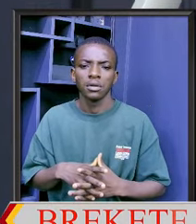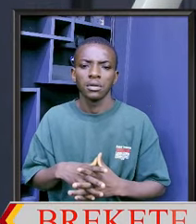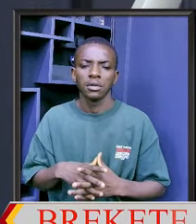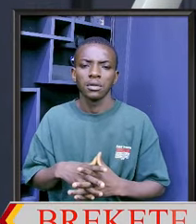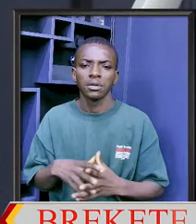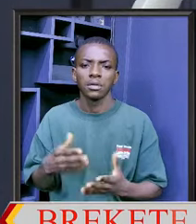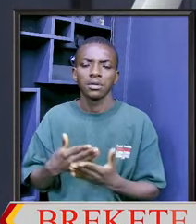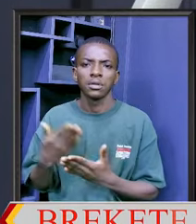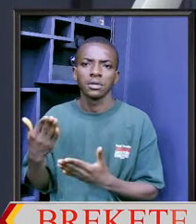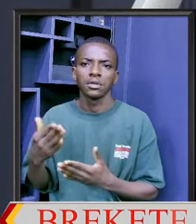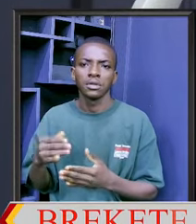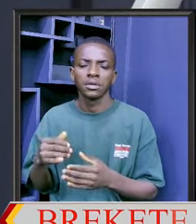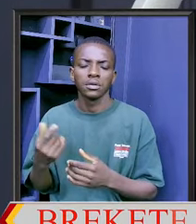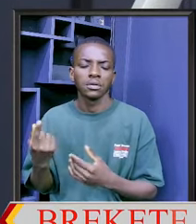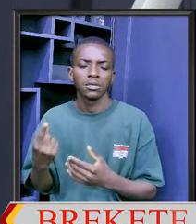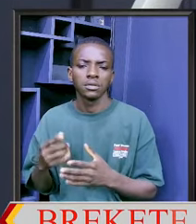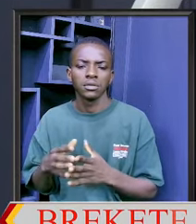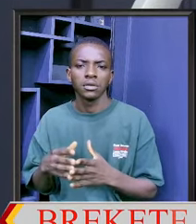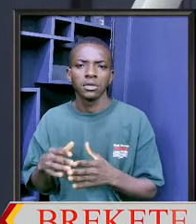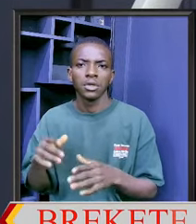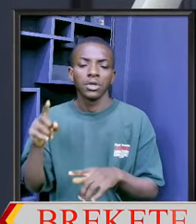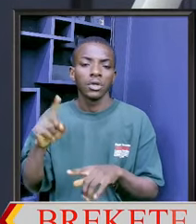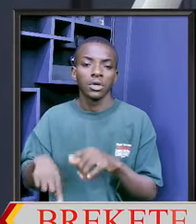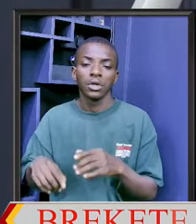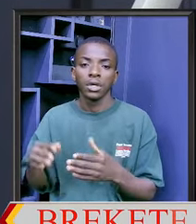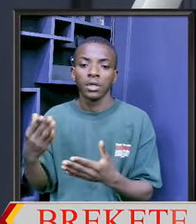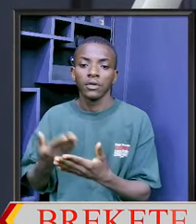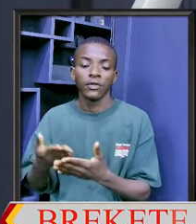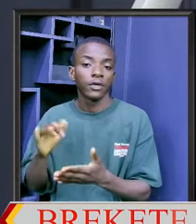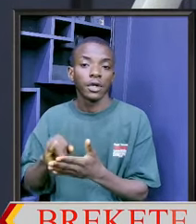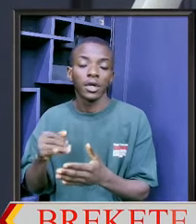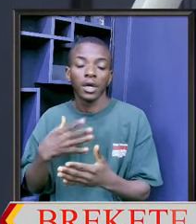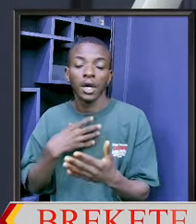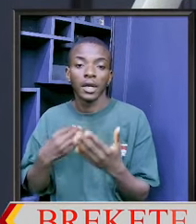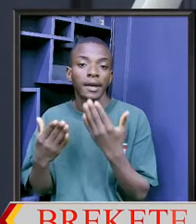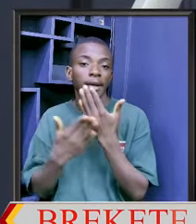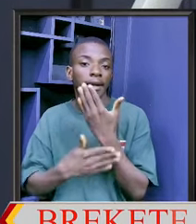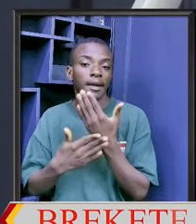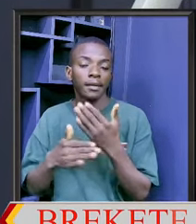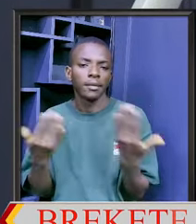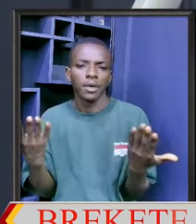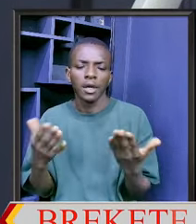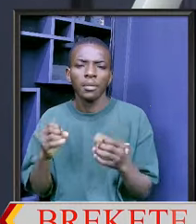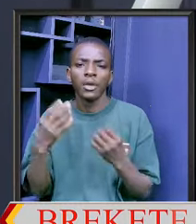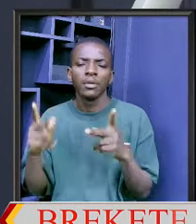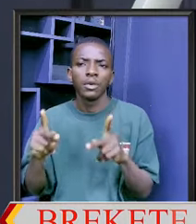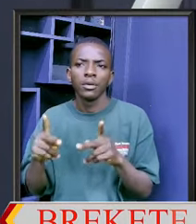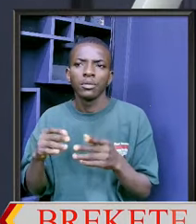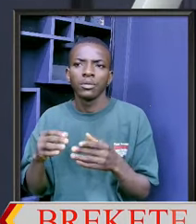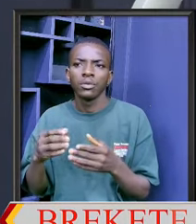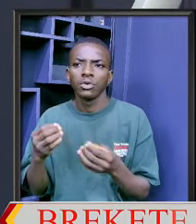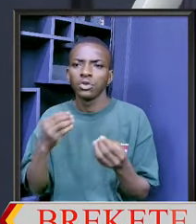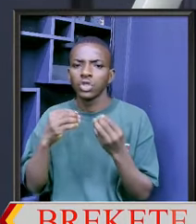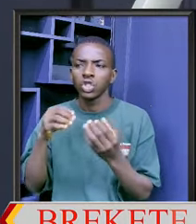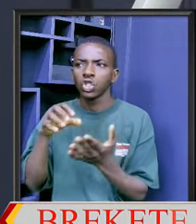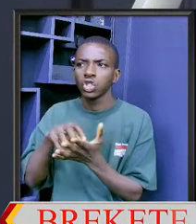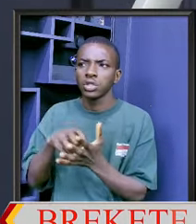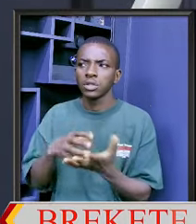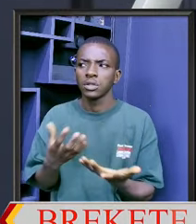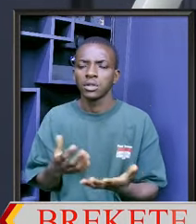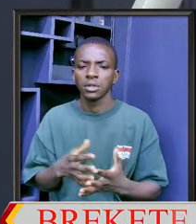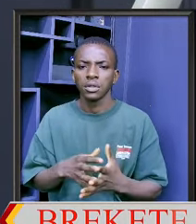and selling it to one shop. And you cannot fry akara and yam. How many people they chop cake?